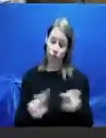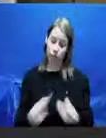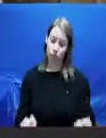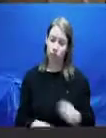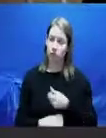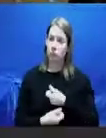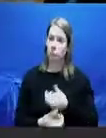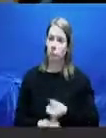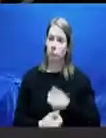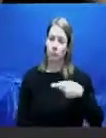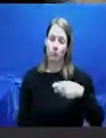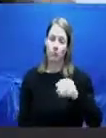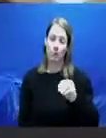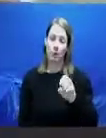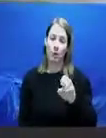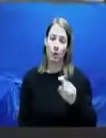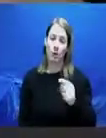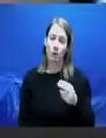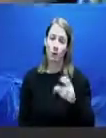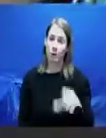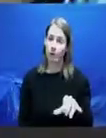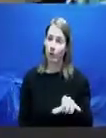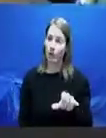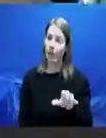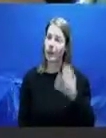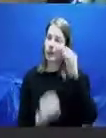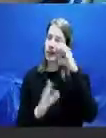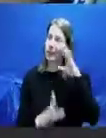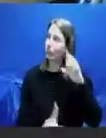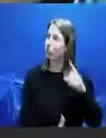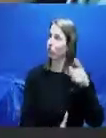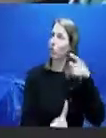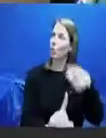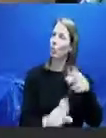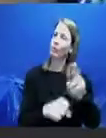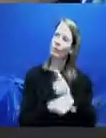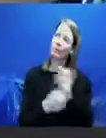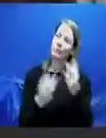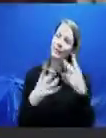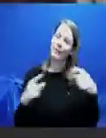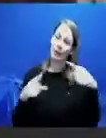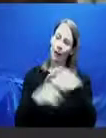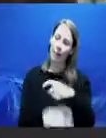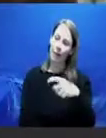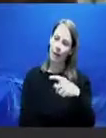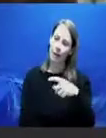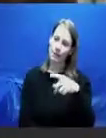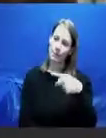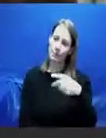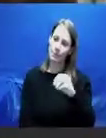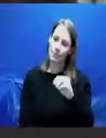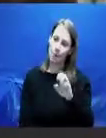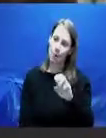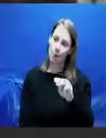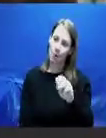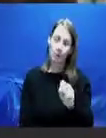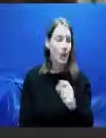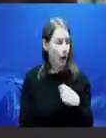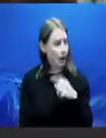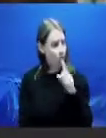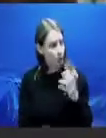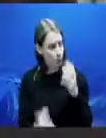rigorous poetry unit using a variety of complex poems. I wanted to teach them how to really look at a poem and analyze it. And the Common